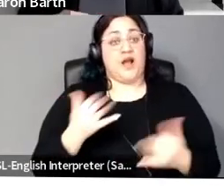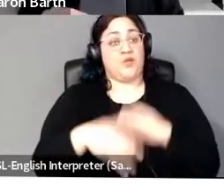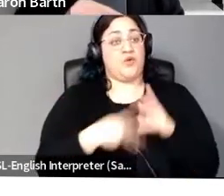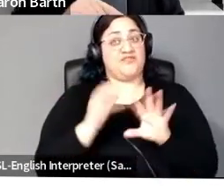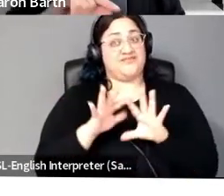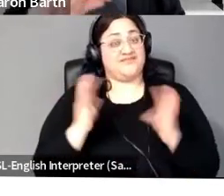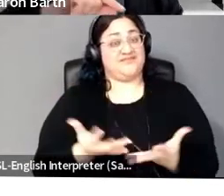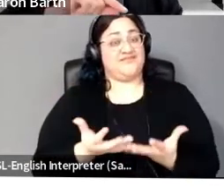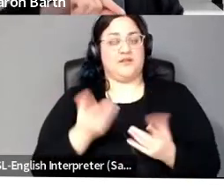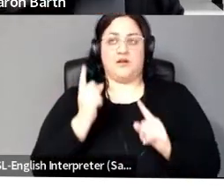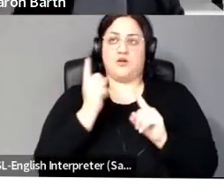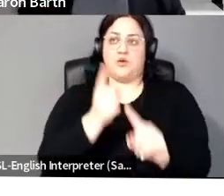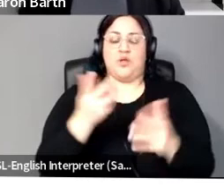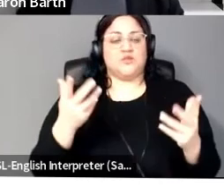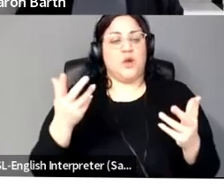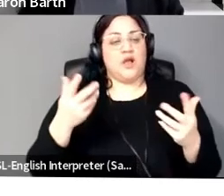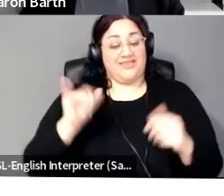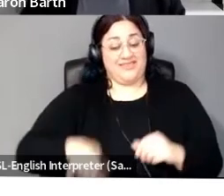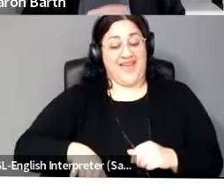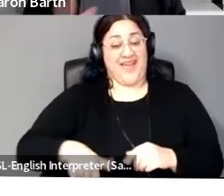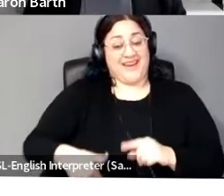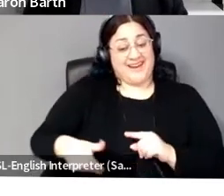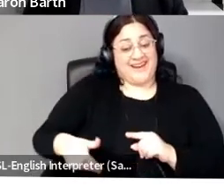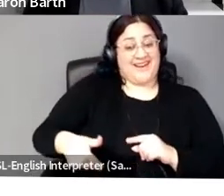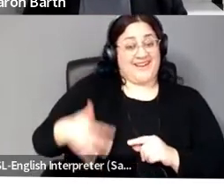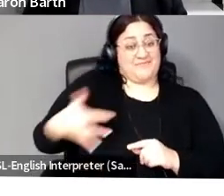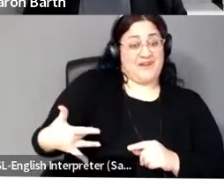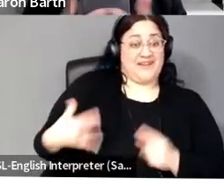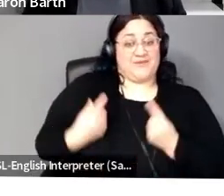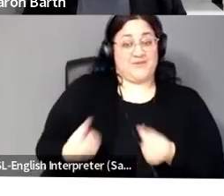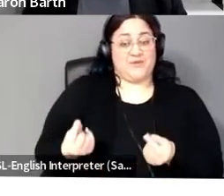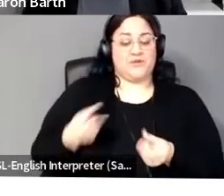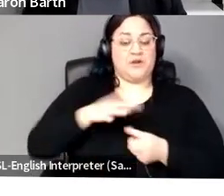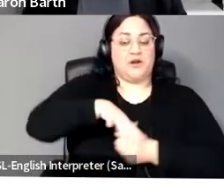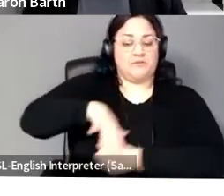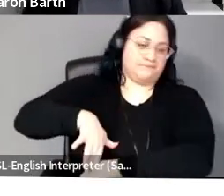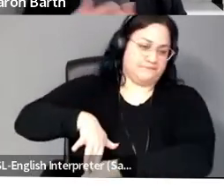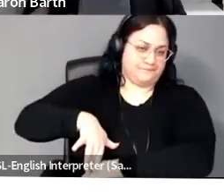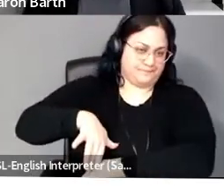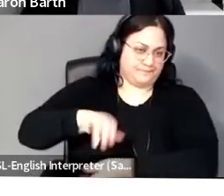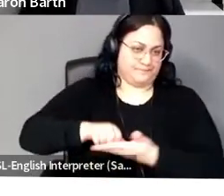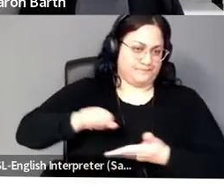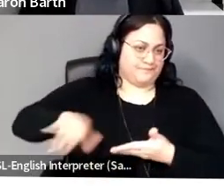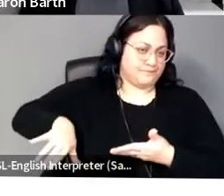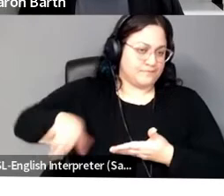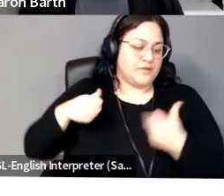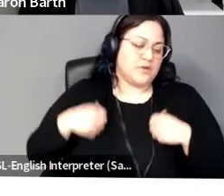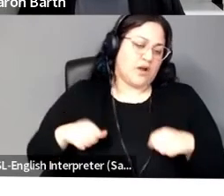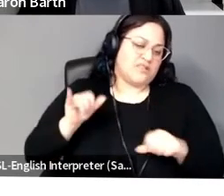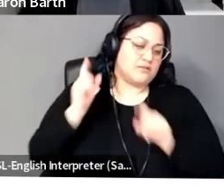change the evolutionary arc of the way we judge other people and the way we work with other people and the way we treat other